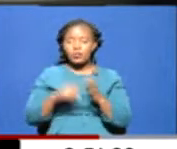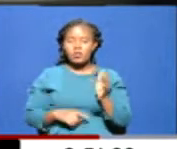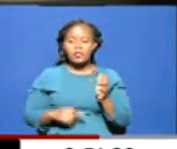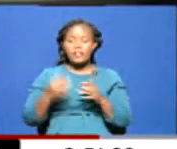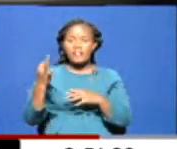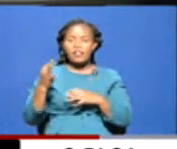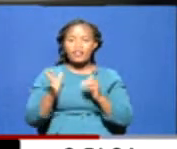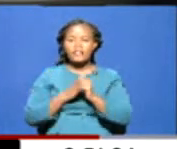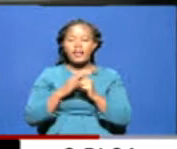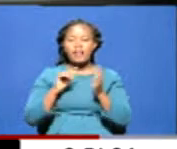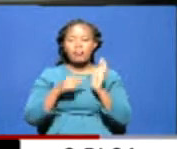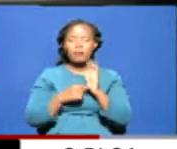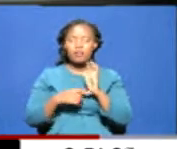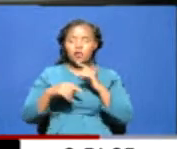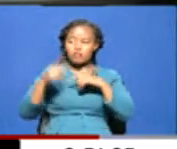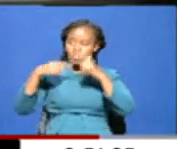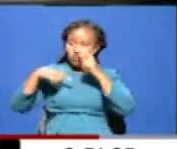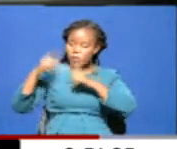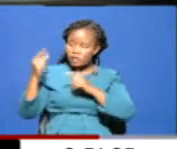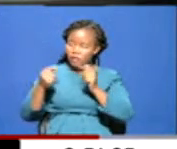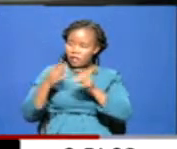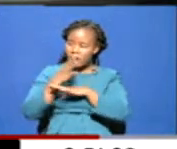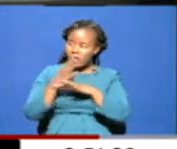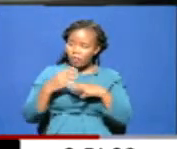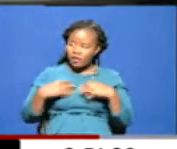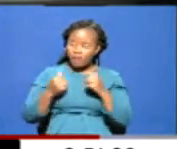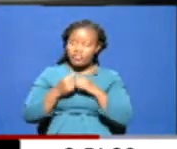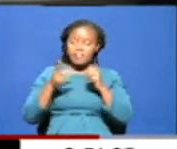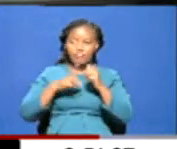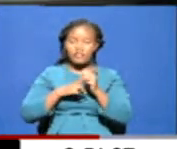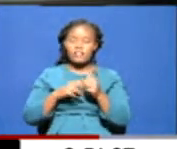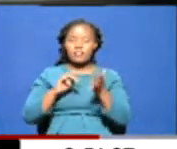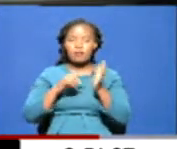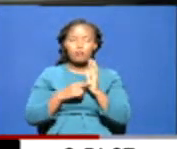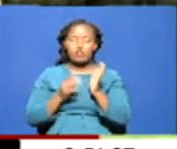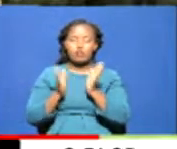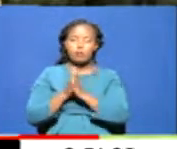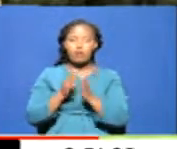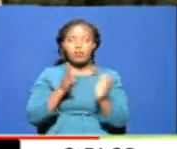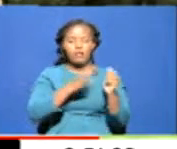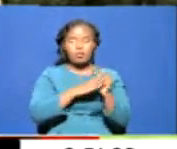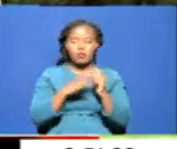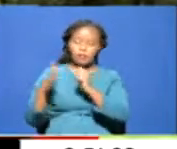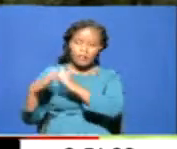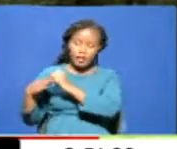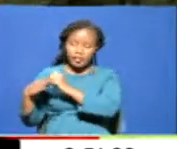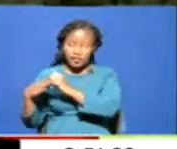the title after posting a 17 and 22 points in both nines.